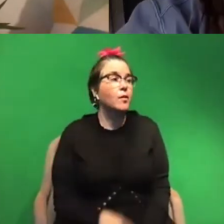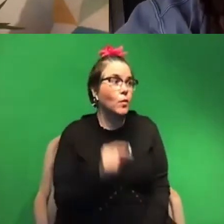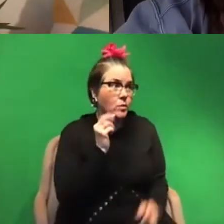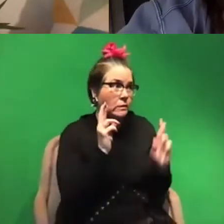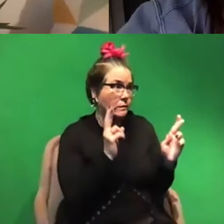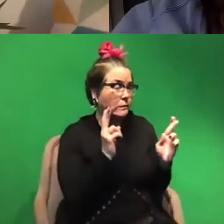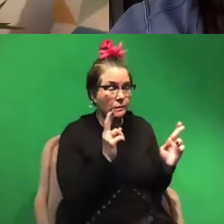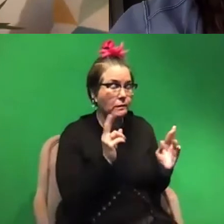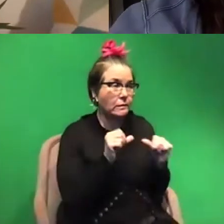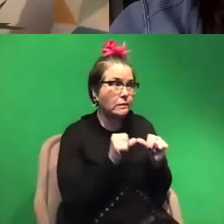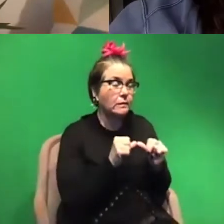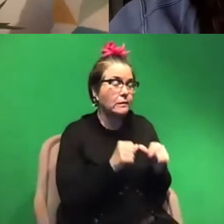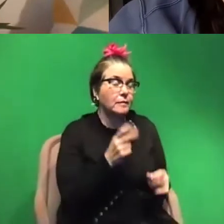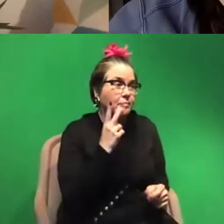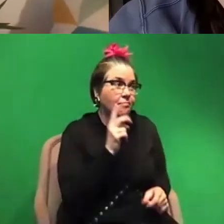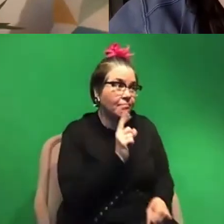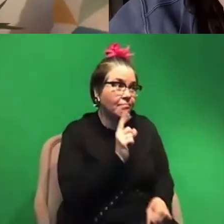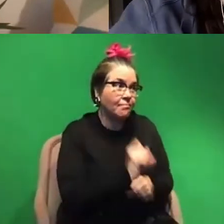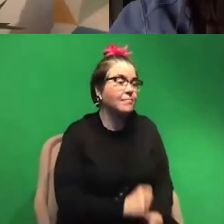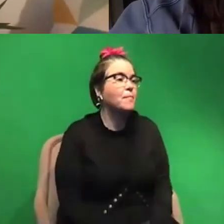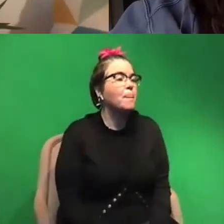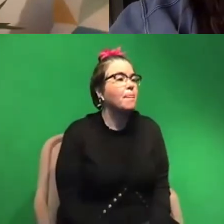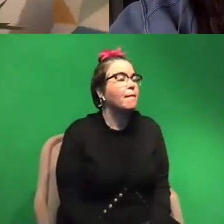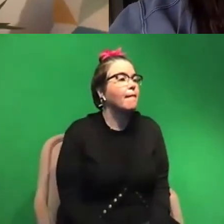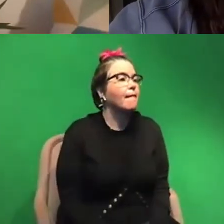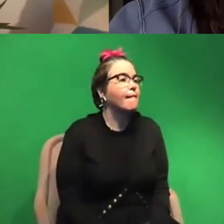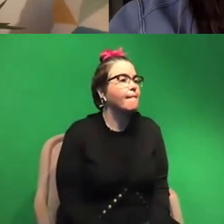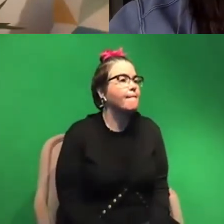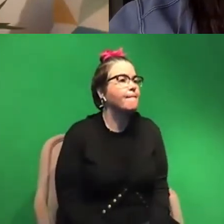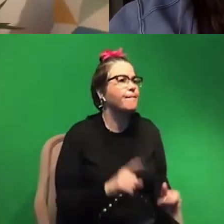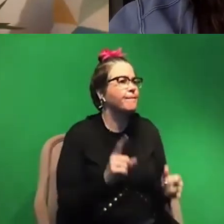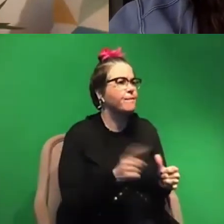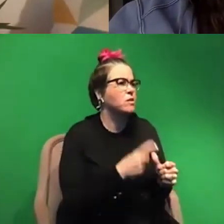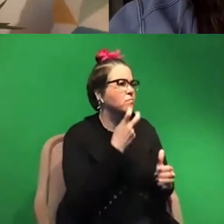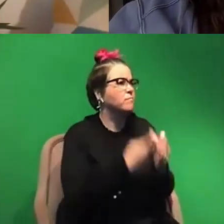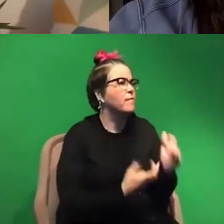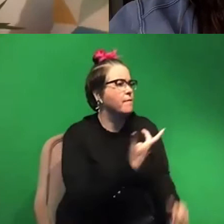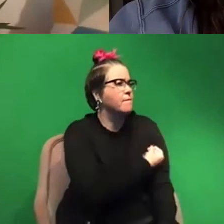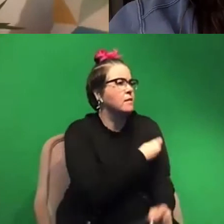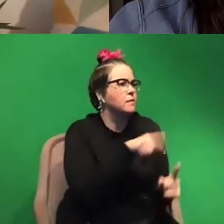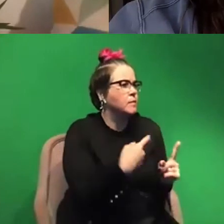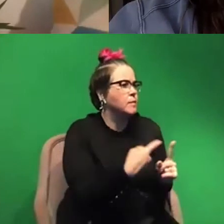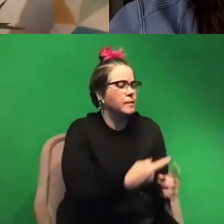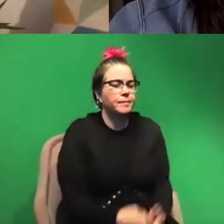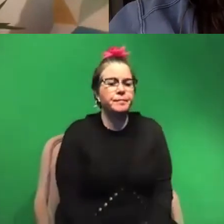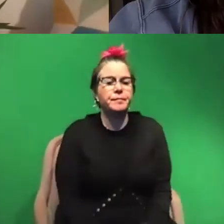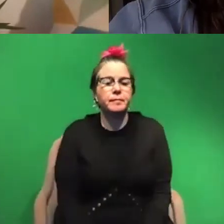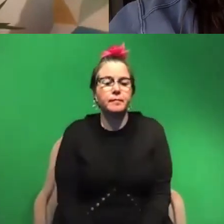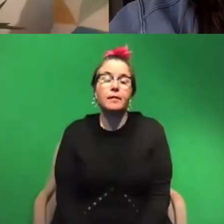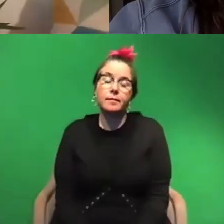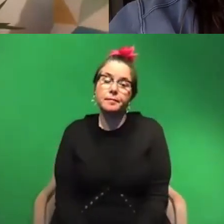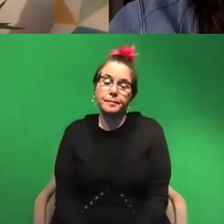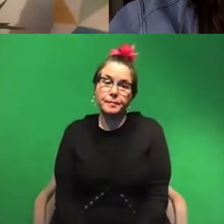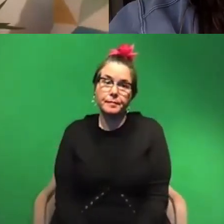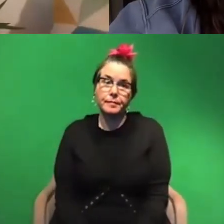that turns Yeah. out to be true. When did you first get interested in vaccines? Yeah, so this has